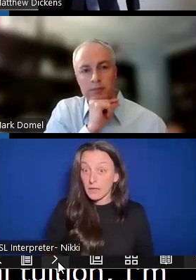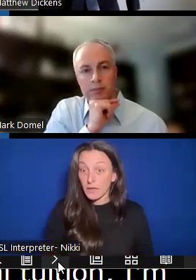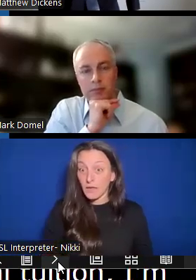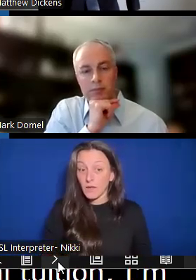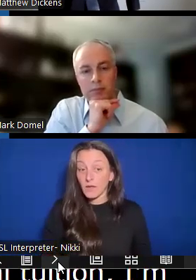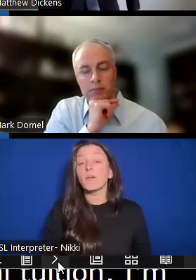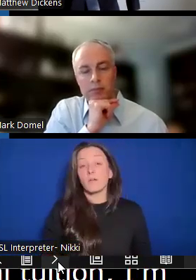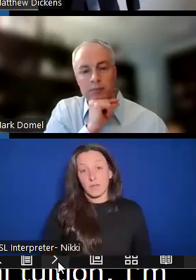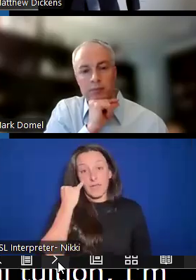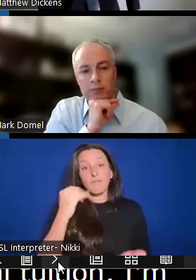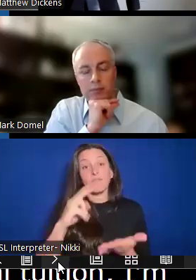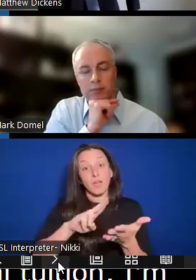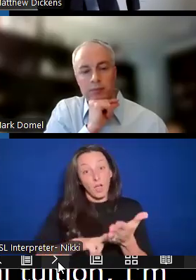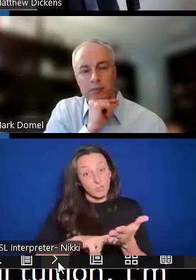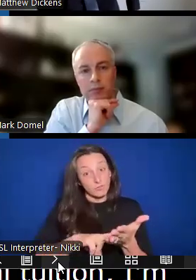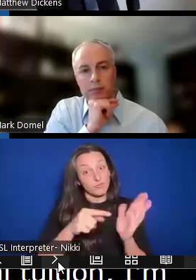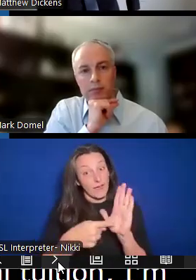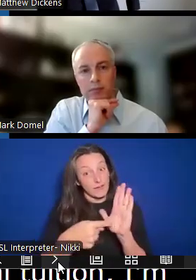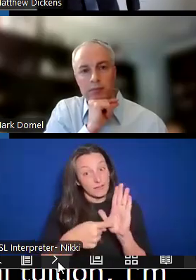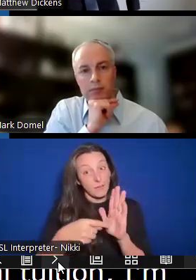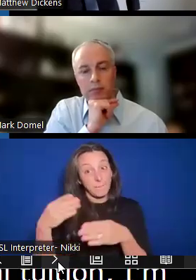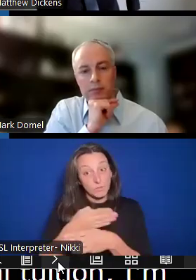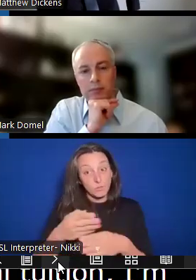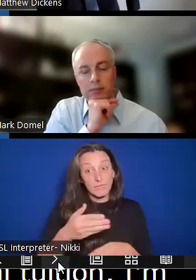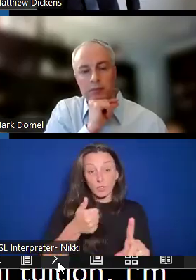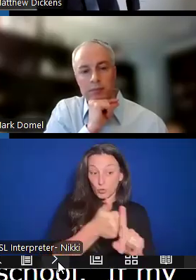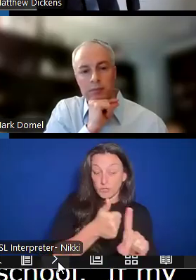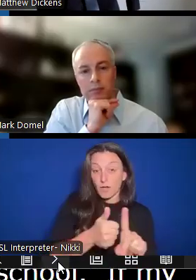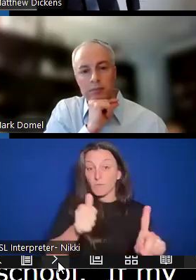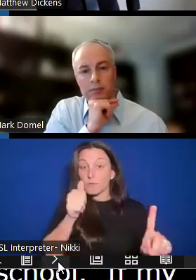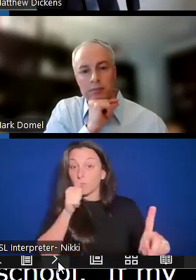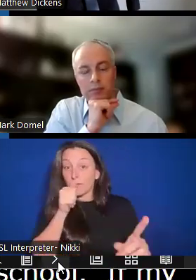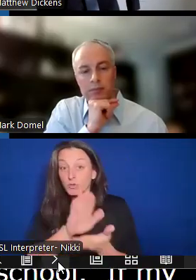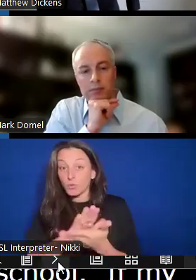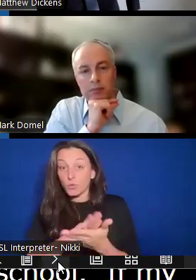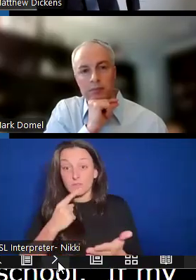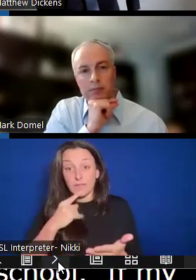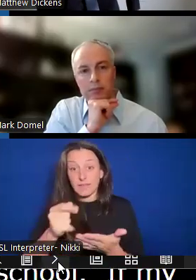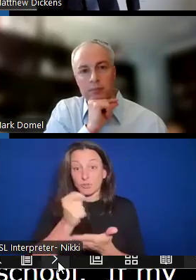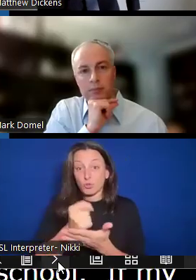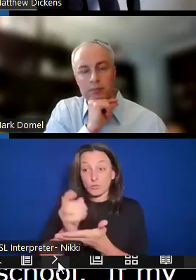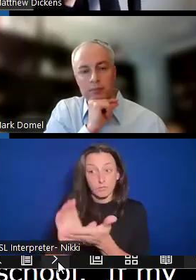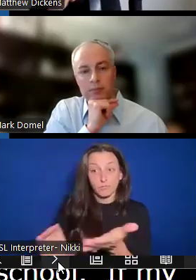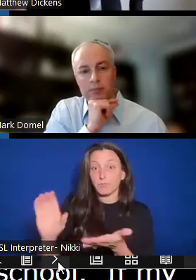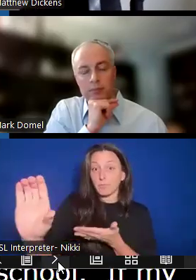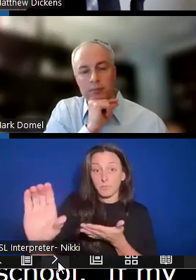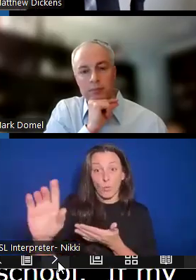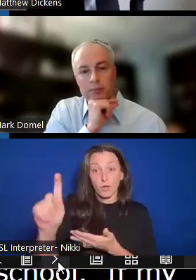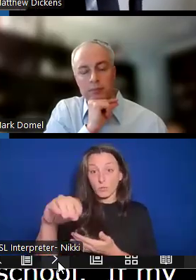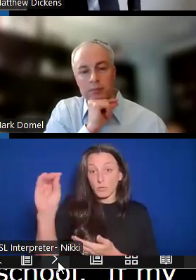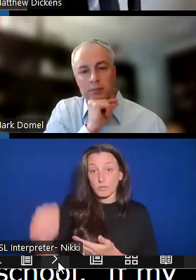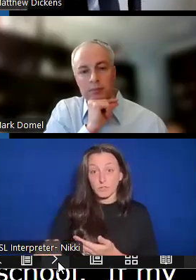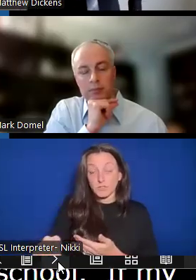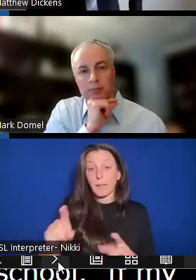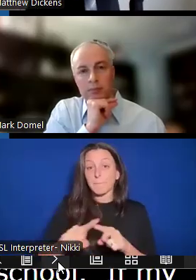If the contract between yourself and the private school states that tuition is paid up front, however, your student leaves the